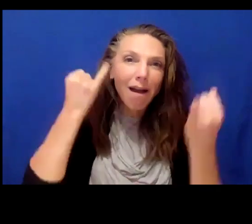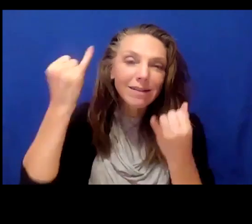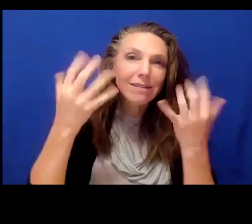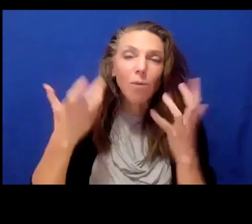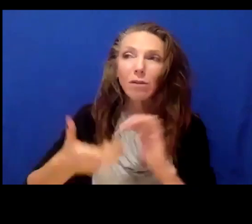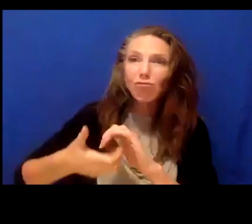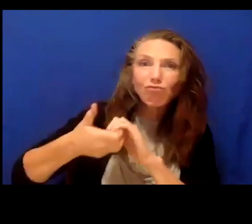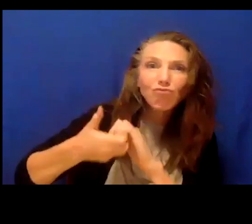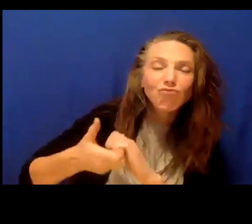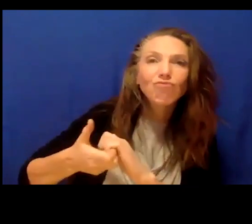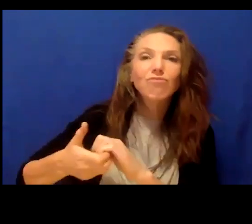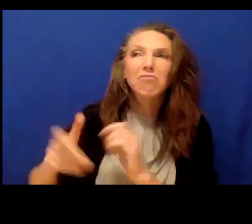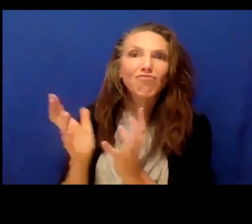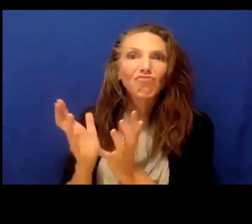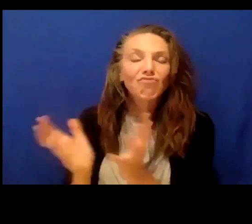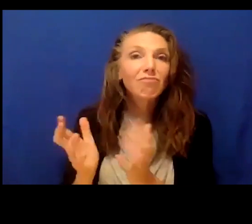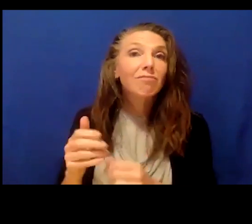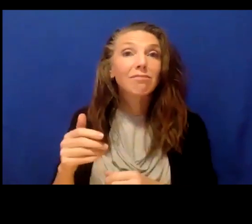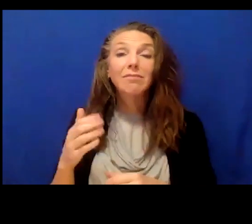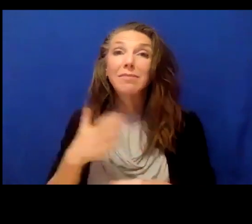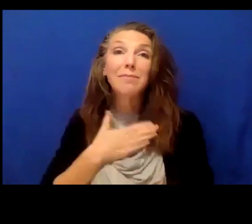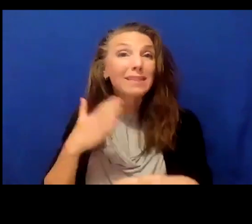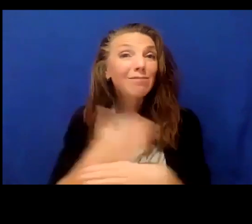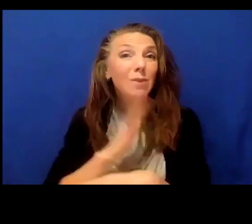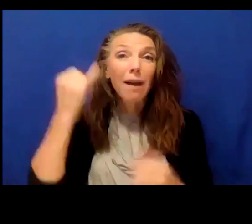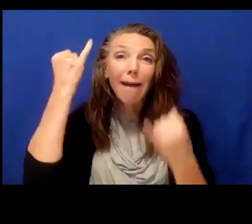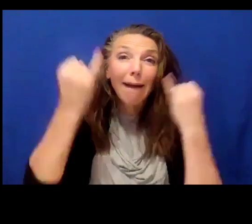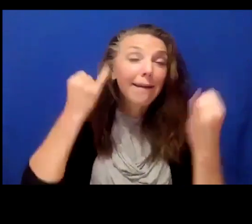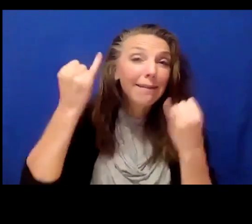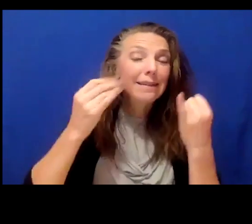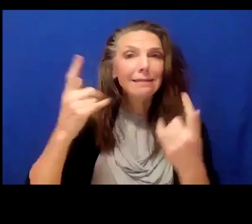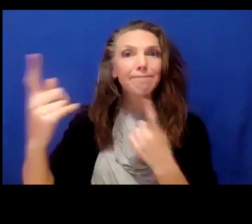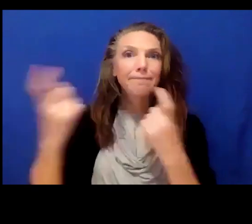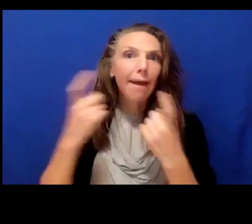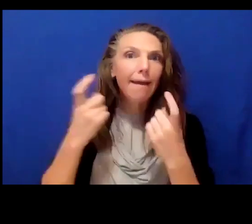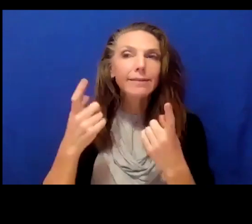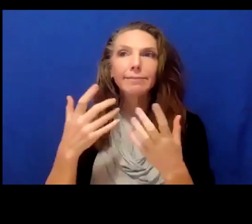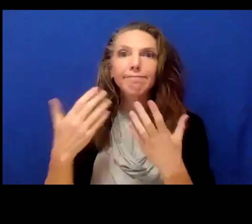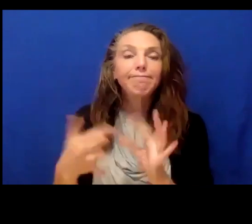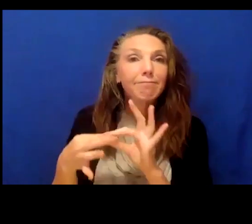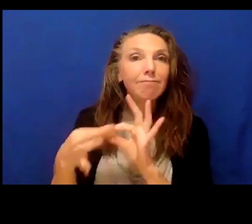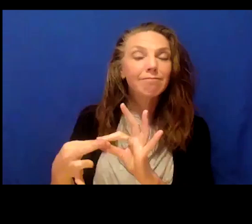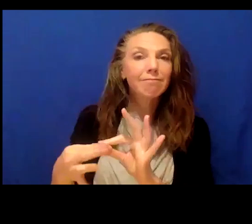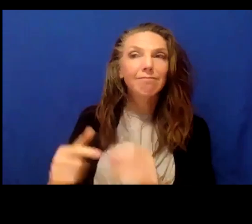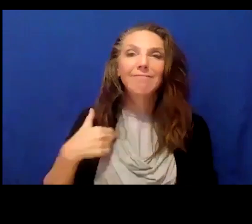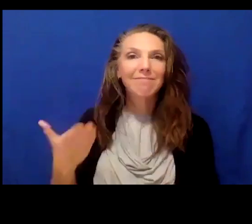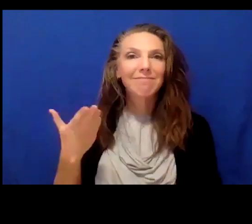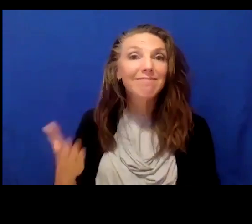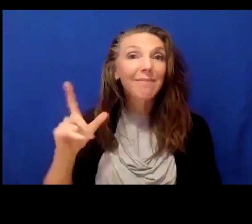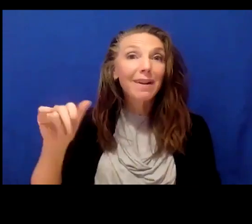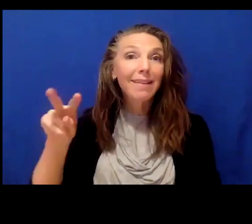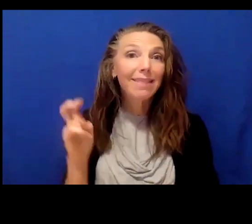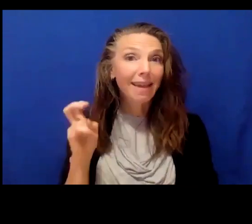with you in the chat today. I'd love you to share your ideas or ask your questions or make connections, and I'll be there live